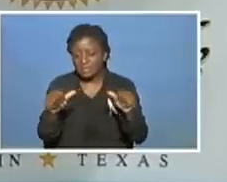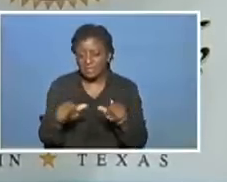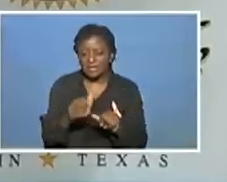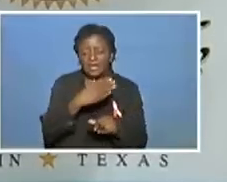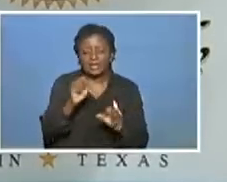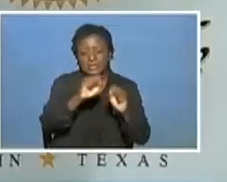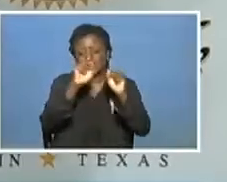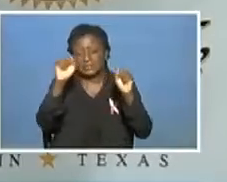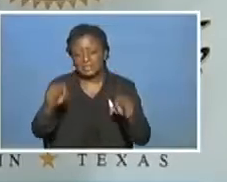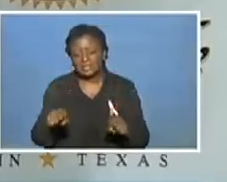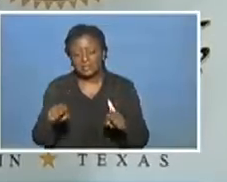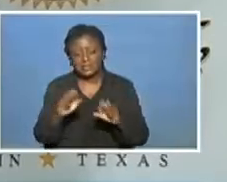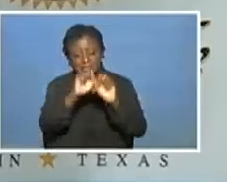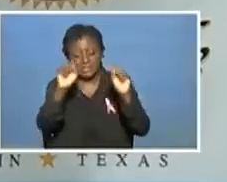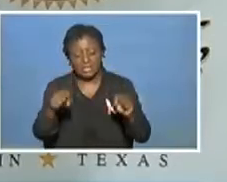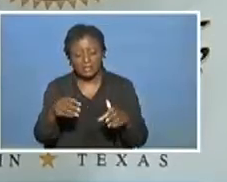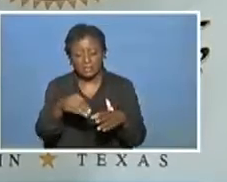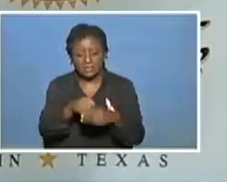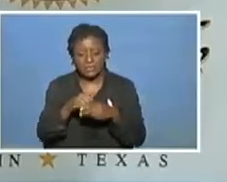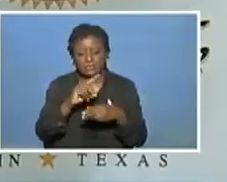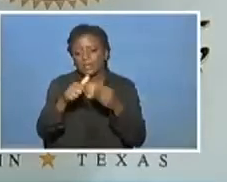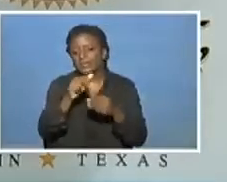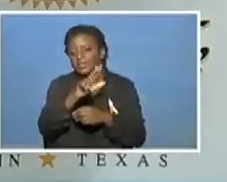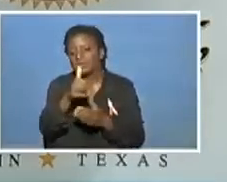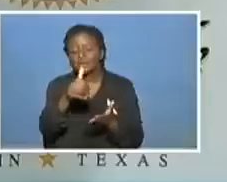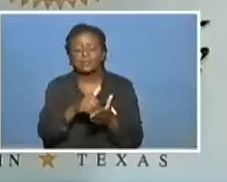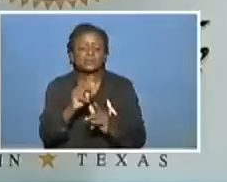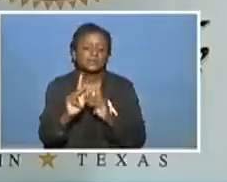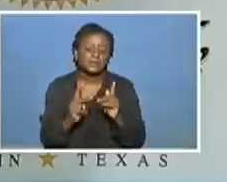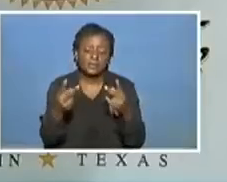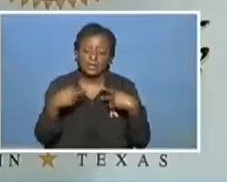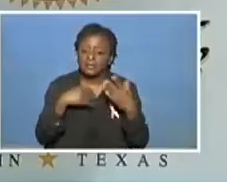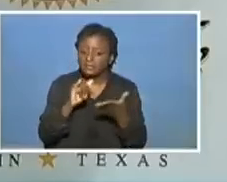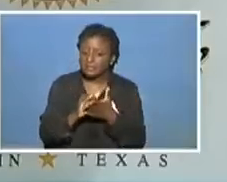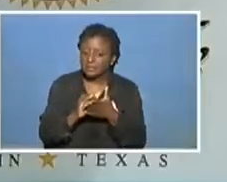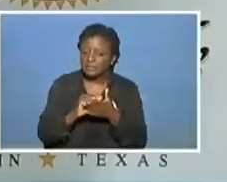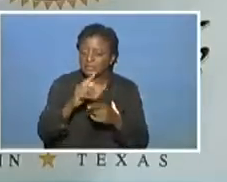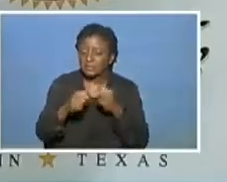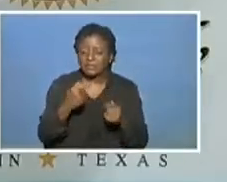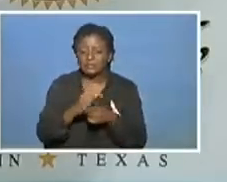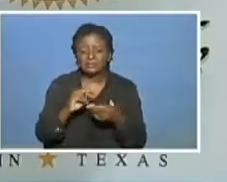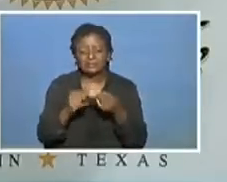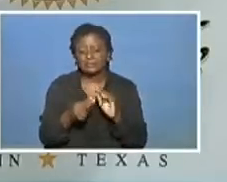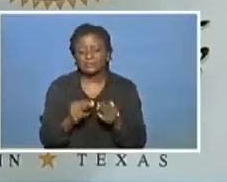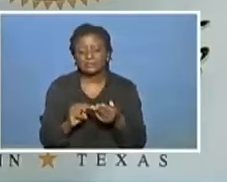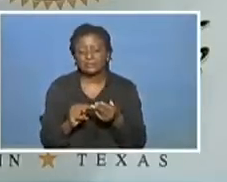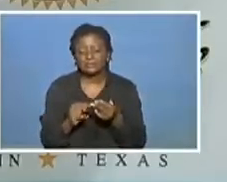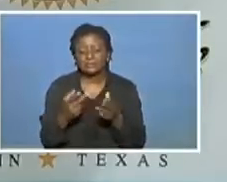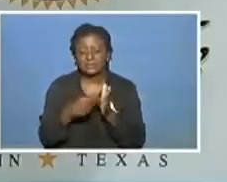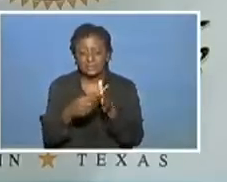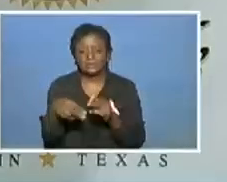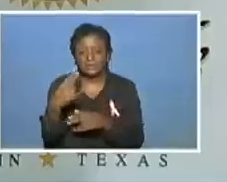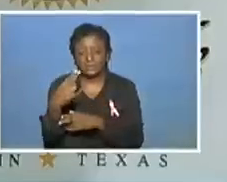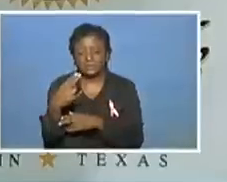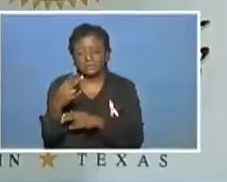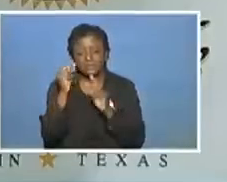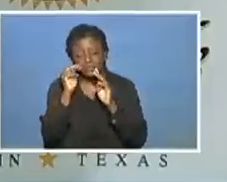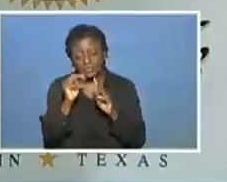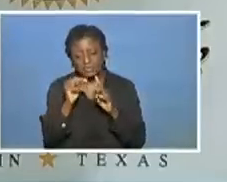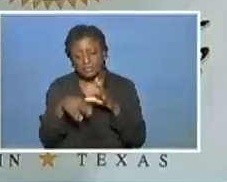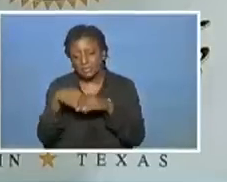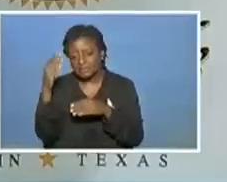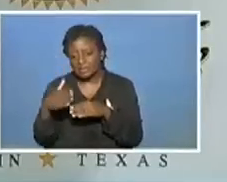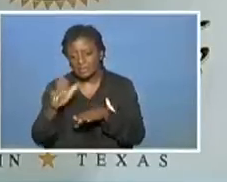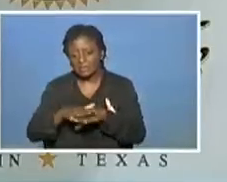the stadium actually holds around 3,000 people. So to have that sort of number show up, there were a lot of people who were watching it sort of on the outside, on the big